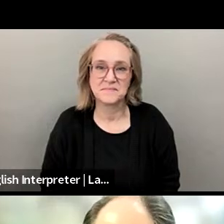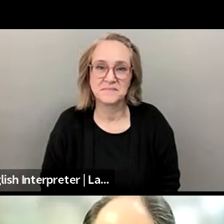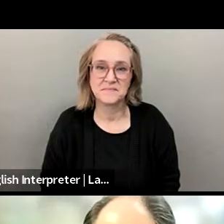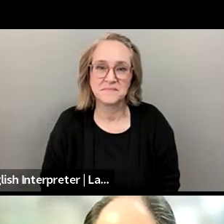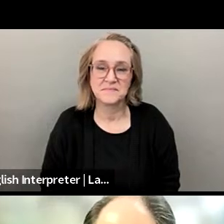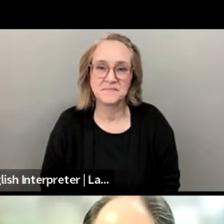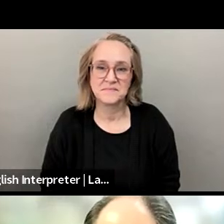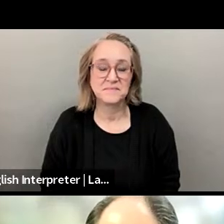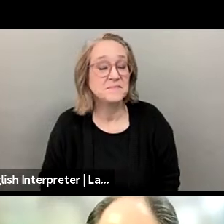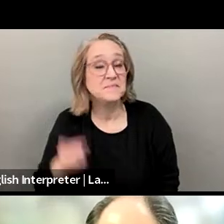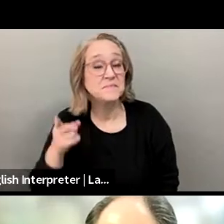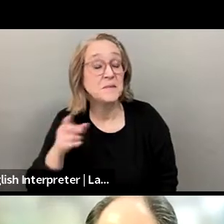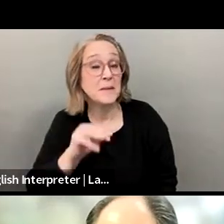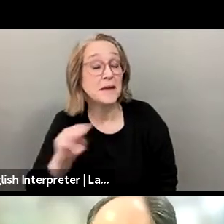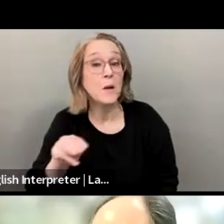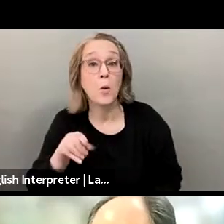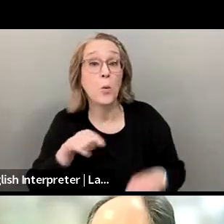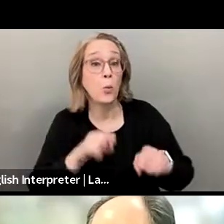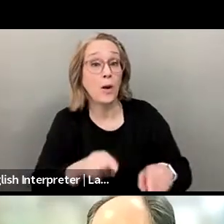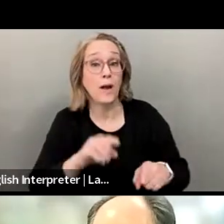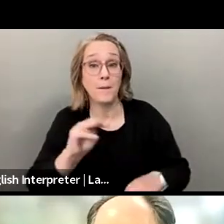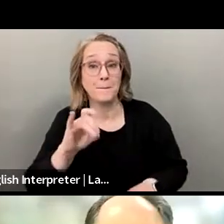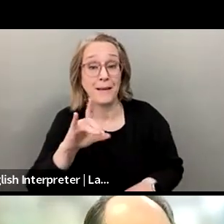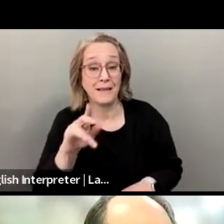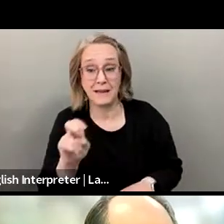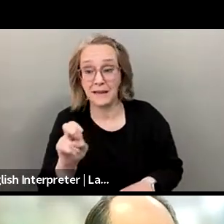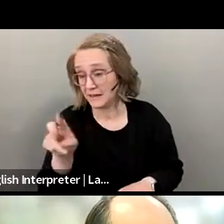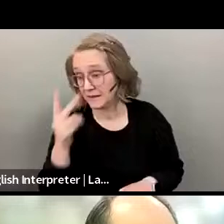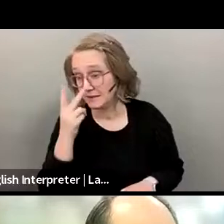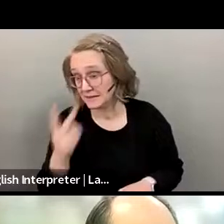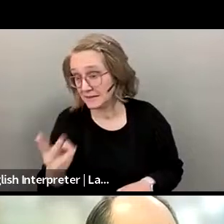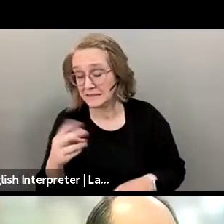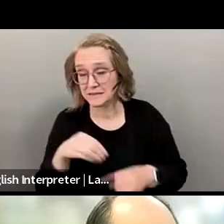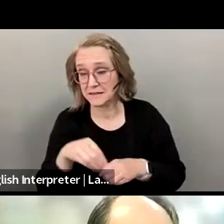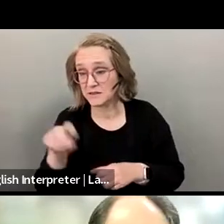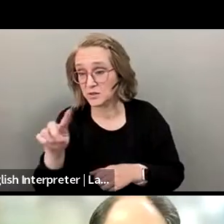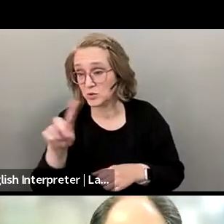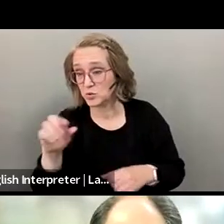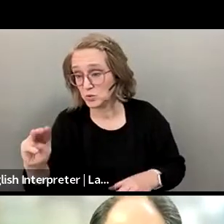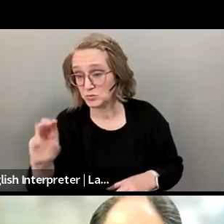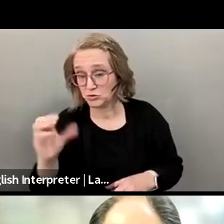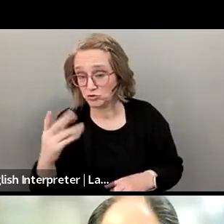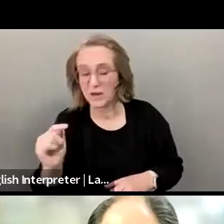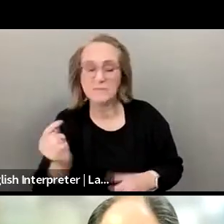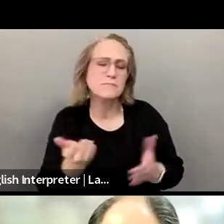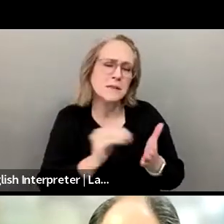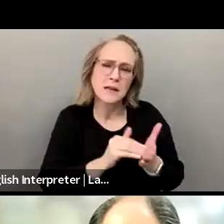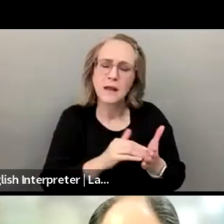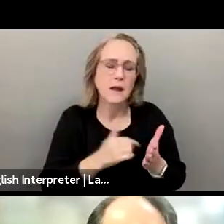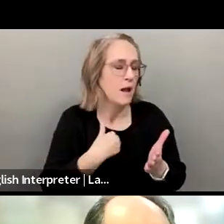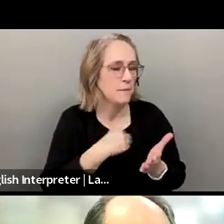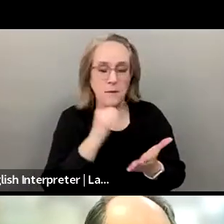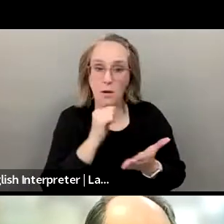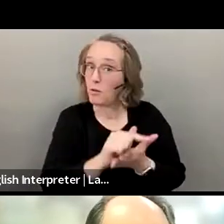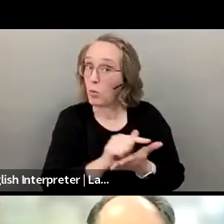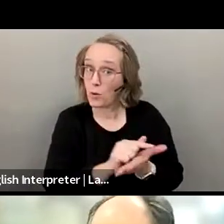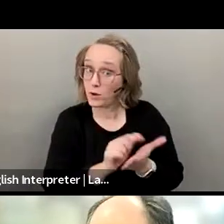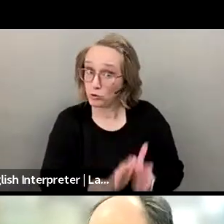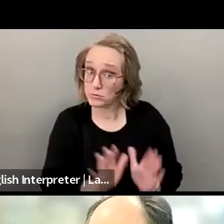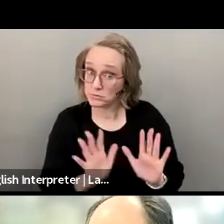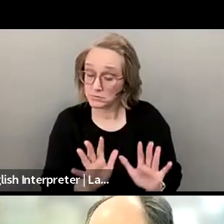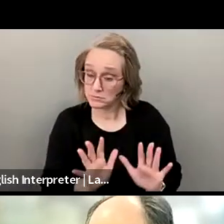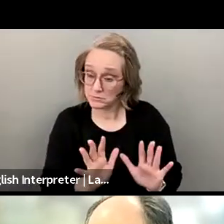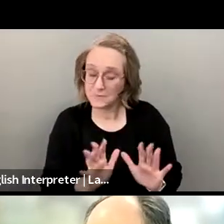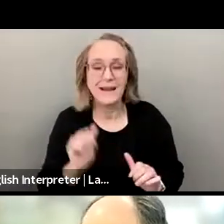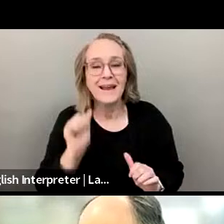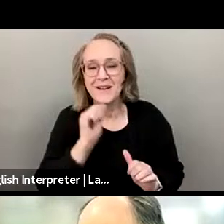And while Melanie is making note of what we put here in our Zoom chat, again, I'm not a lawyer.